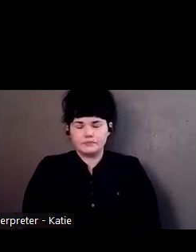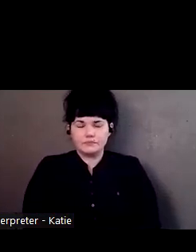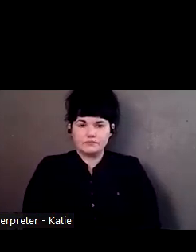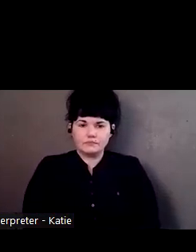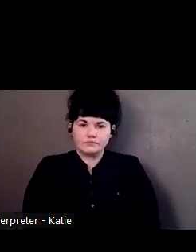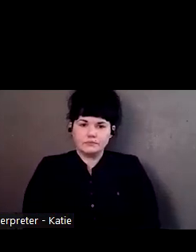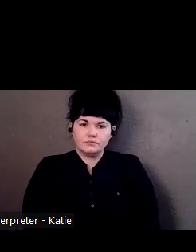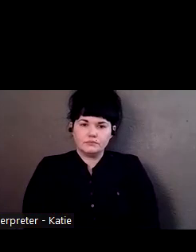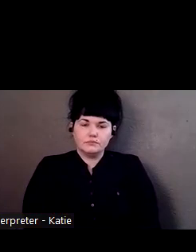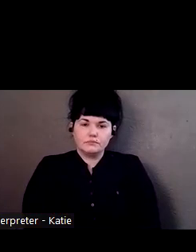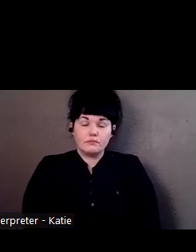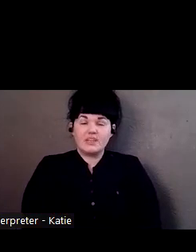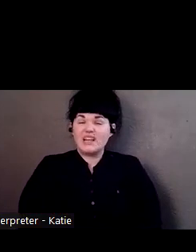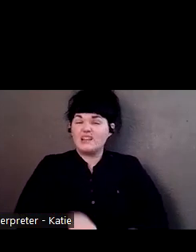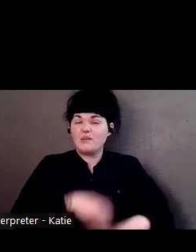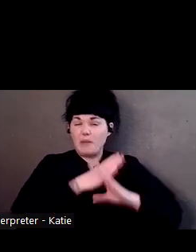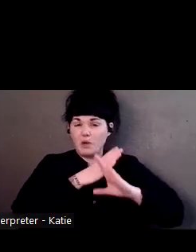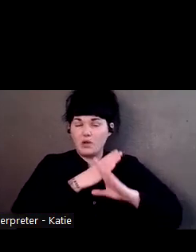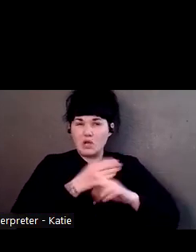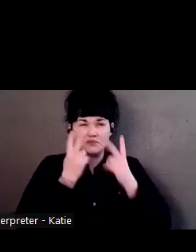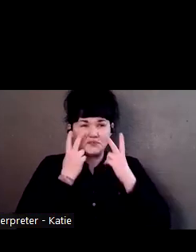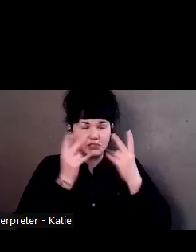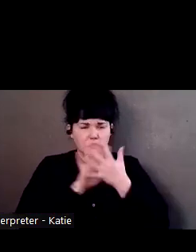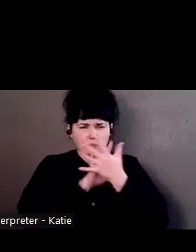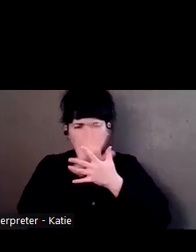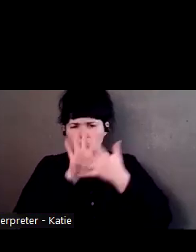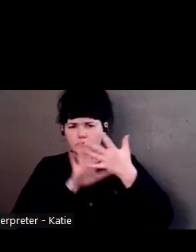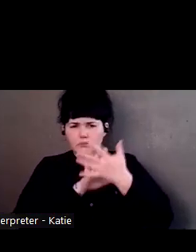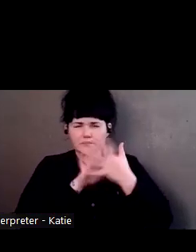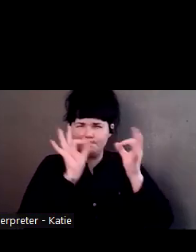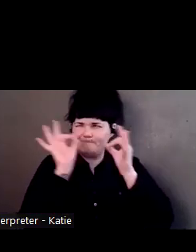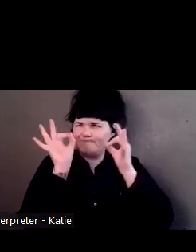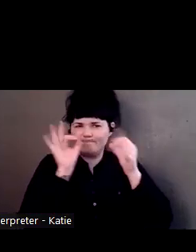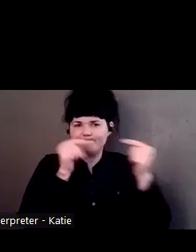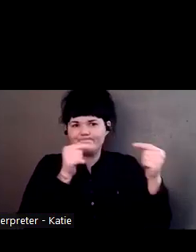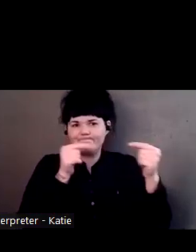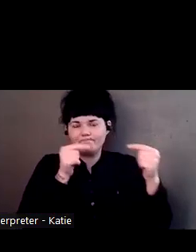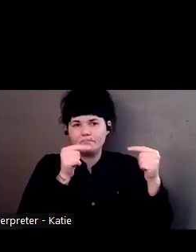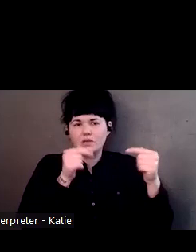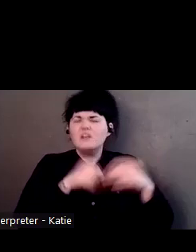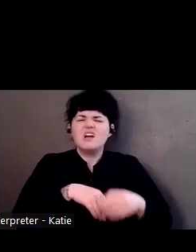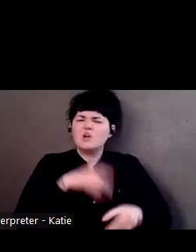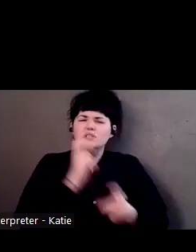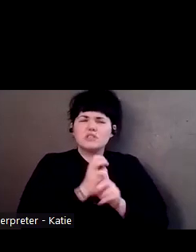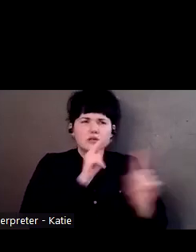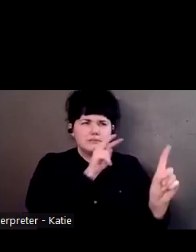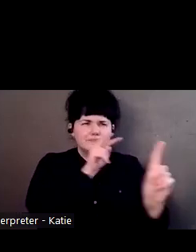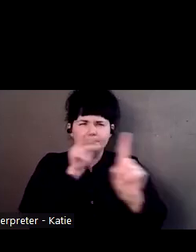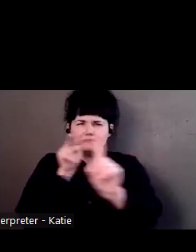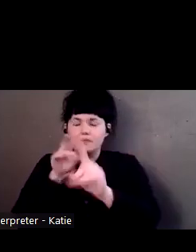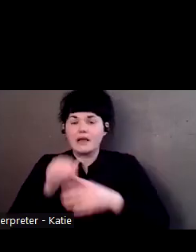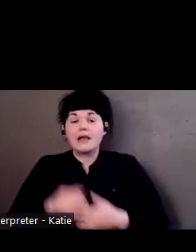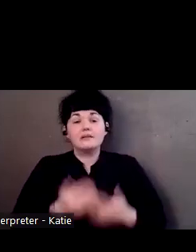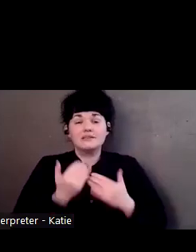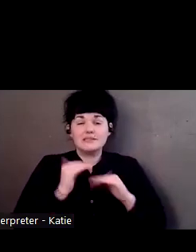So her barriers included double vision, impaired eye movements, difficulty tracking, and limited ability to